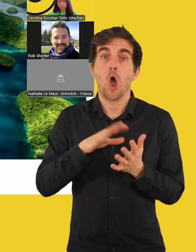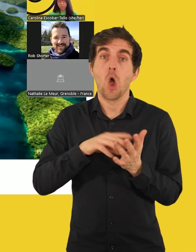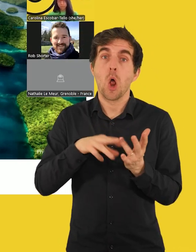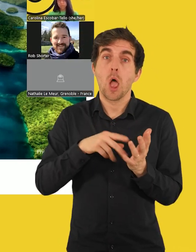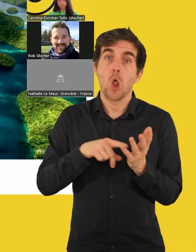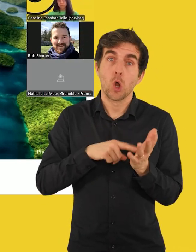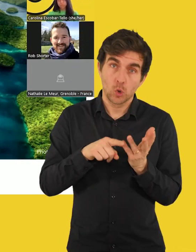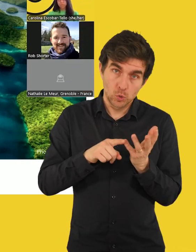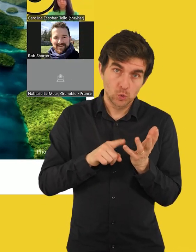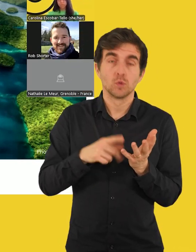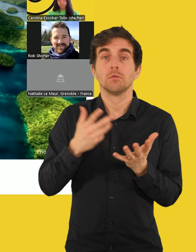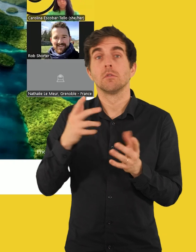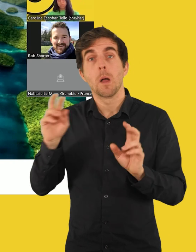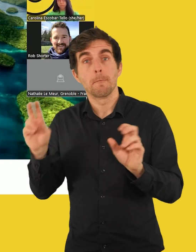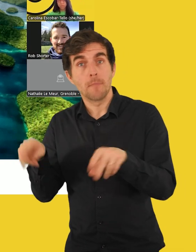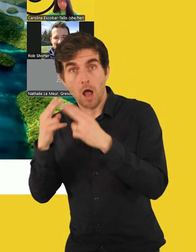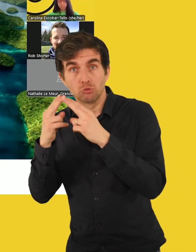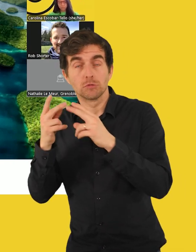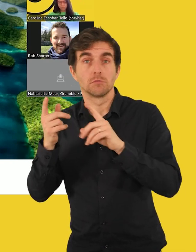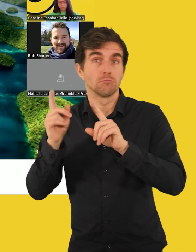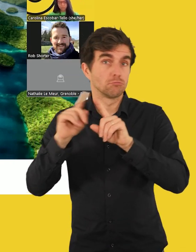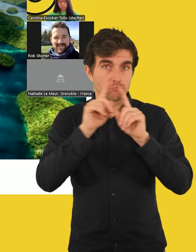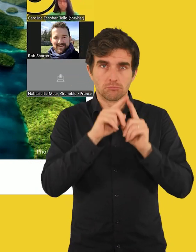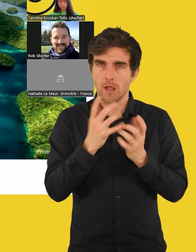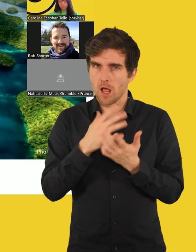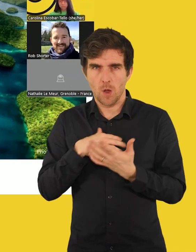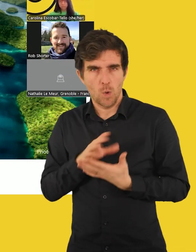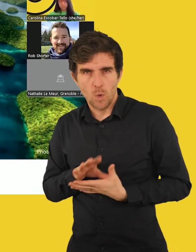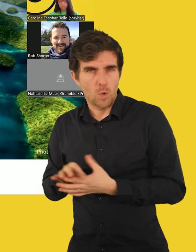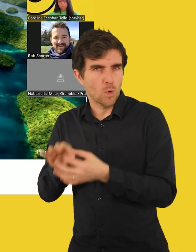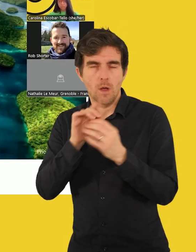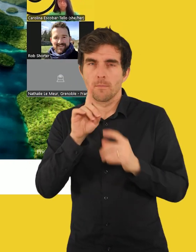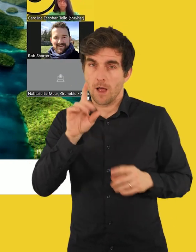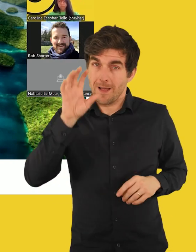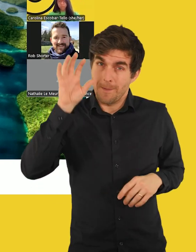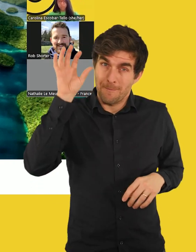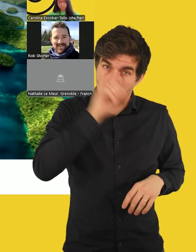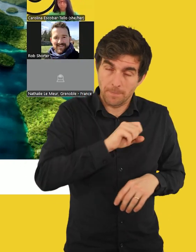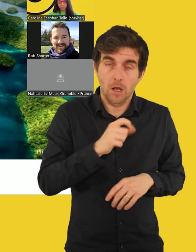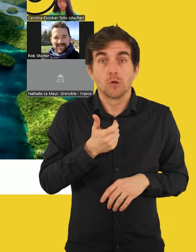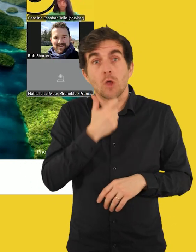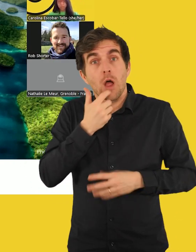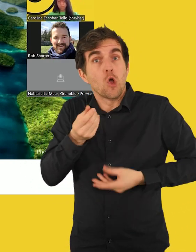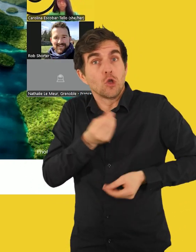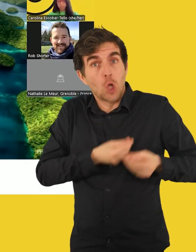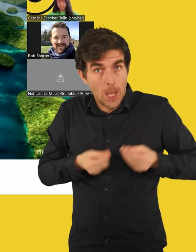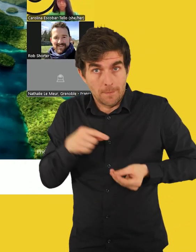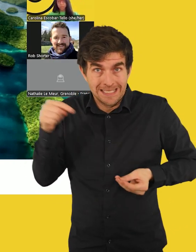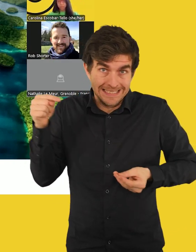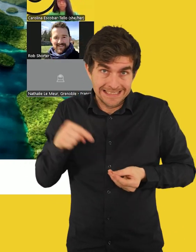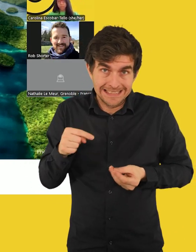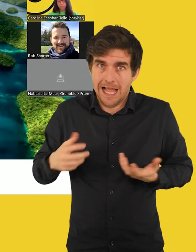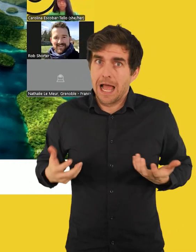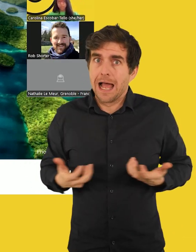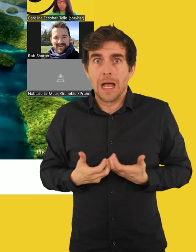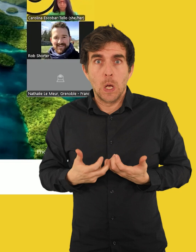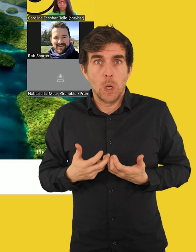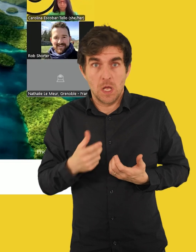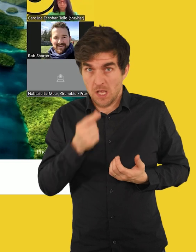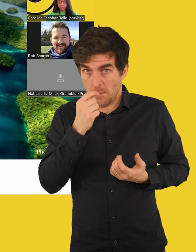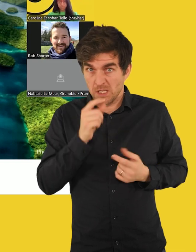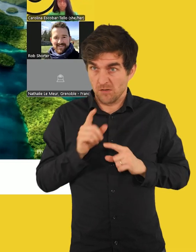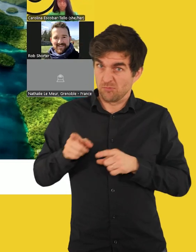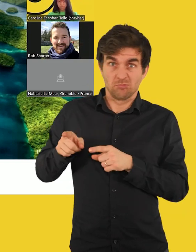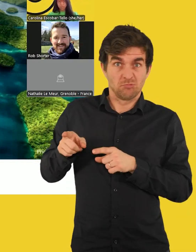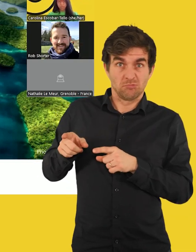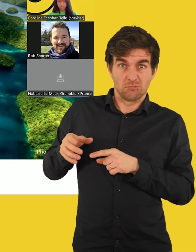Kenya, to Honolulu, to Paris. This is how we're connecting. But also, let's remember that Doughnut Economics itself could be